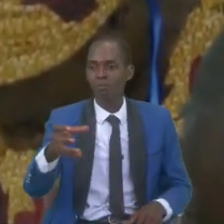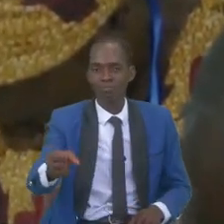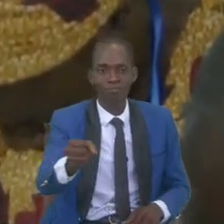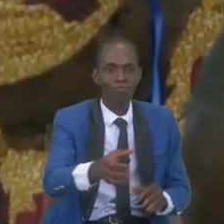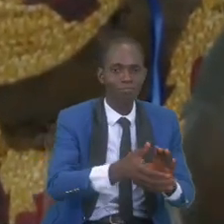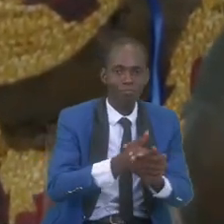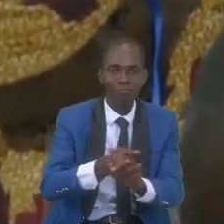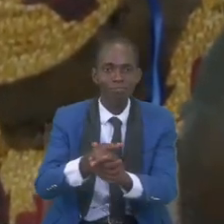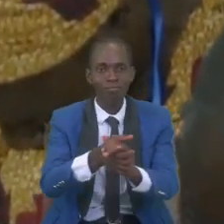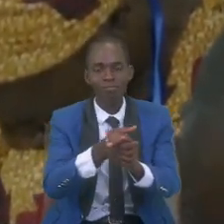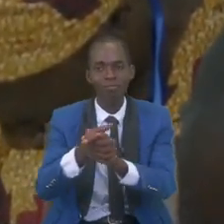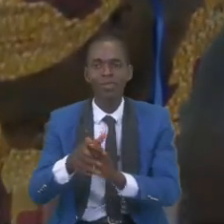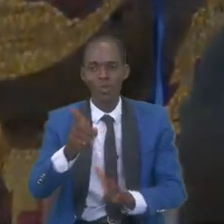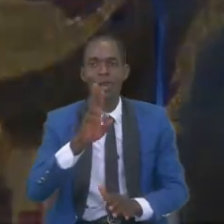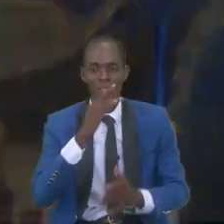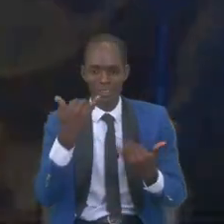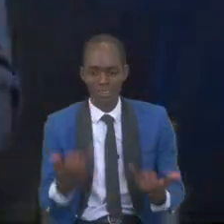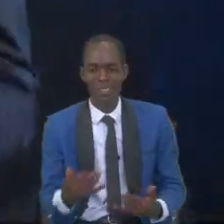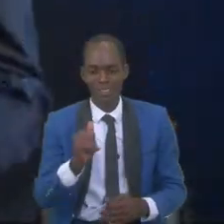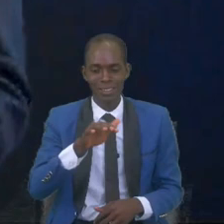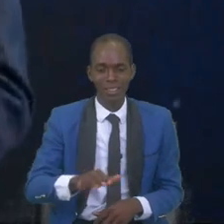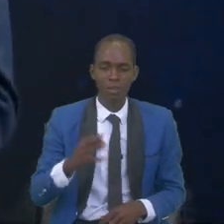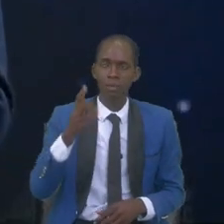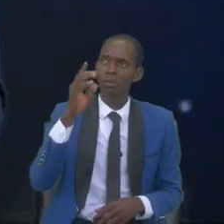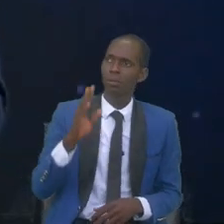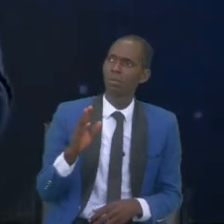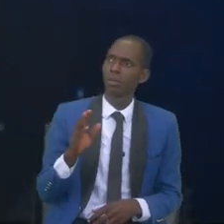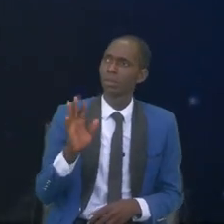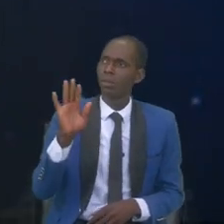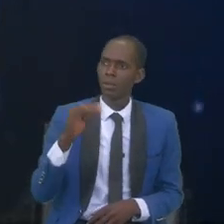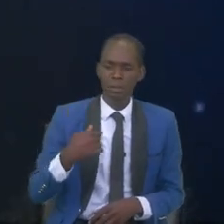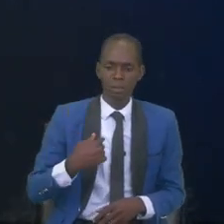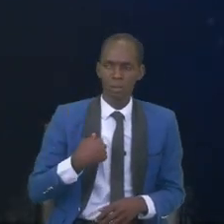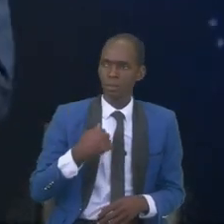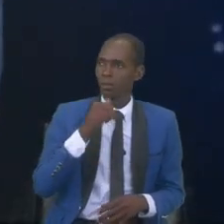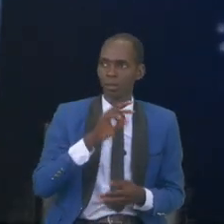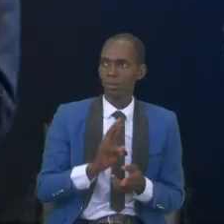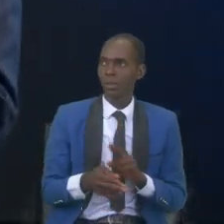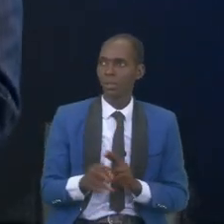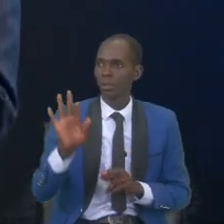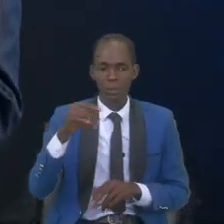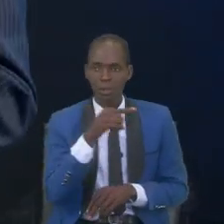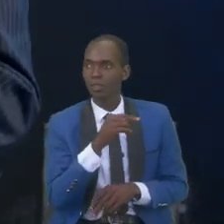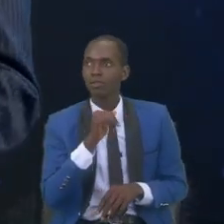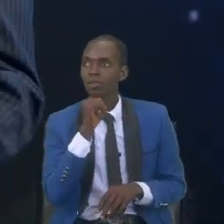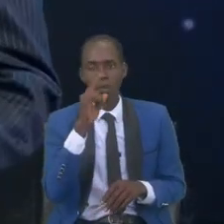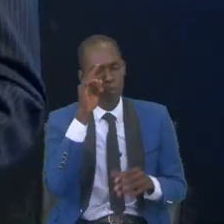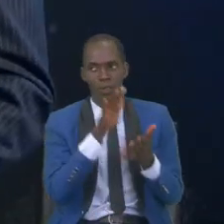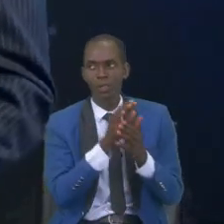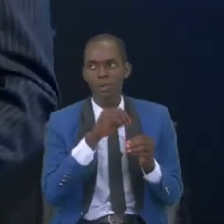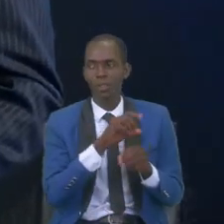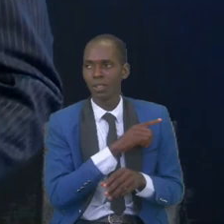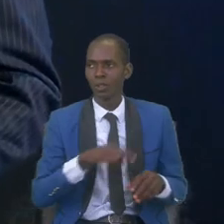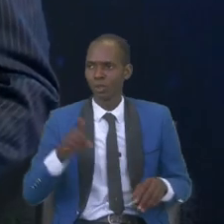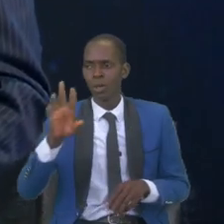now a child of God. Sir, he has not repented. Sir, he has not believed in the Lord, and you are sure